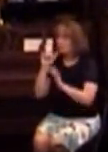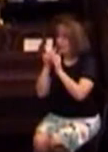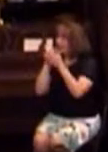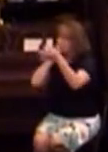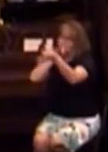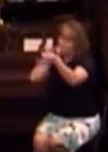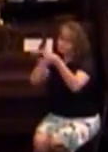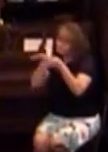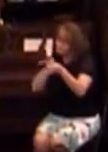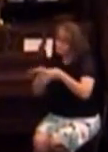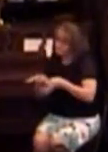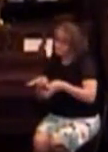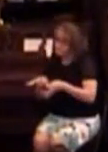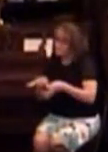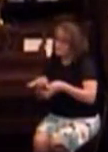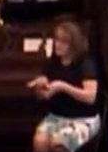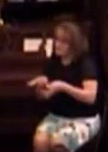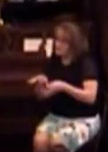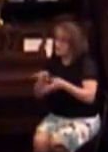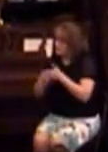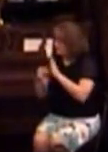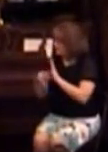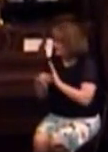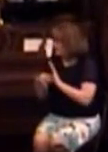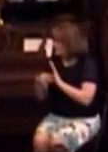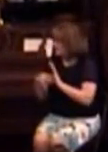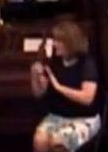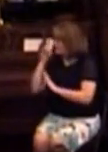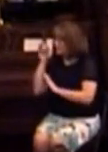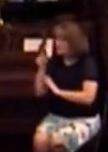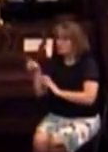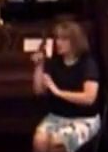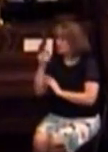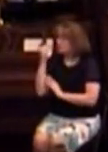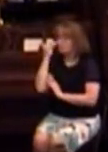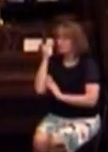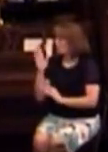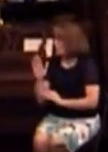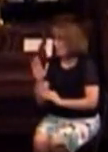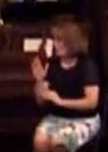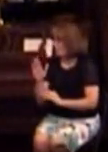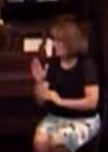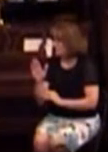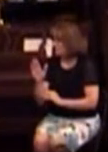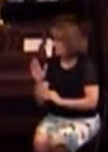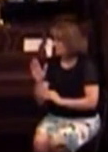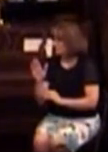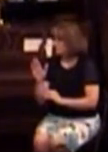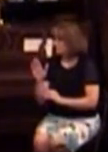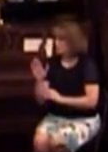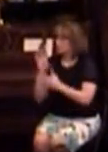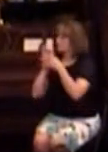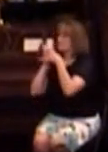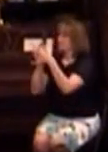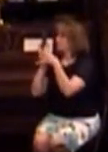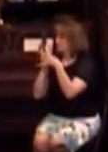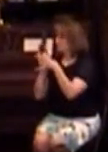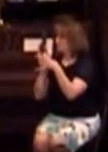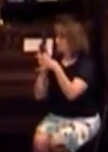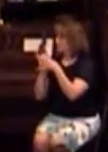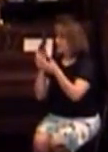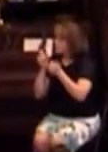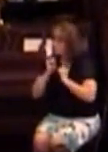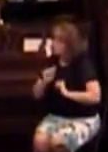blind. I'm doing my best to explain your condition of blindness to you, and I can't do any better than I'm limited by